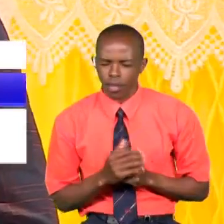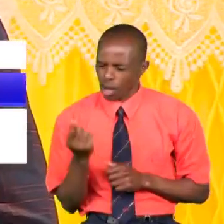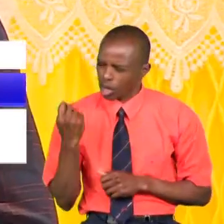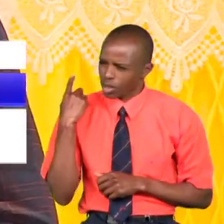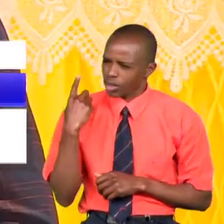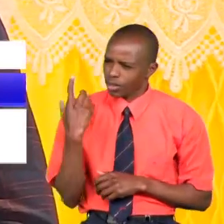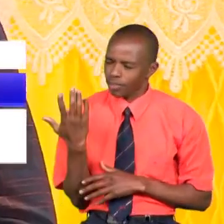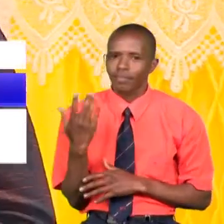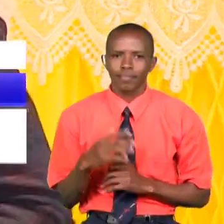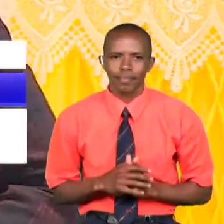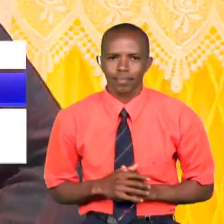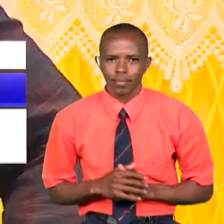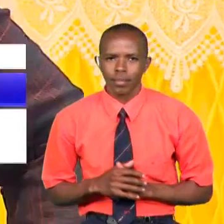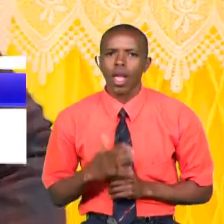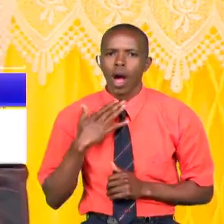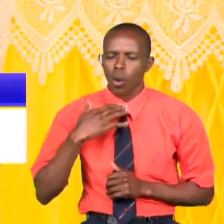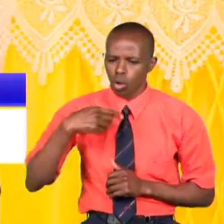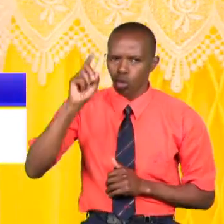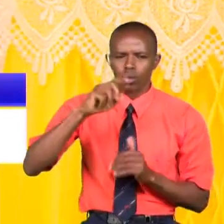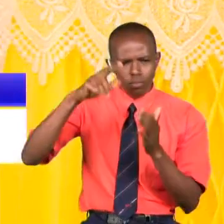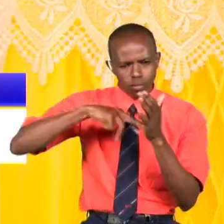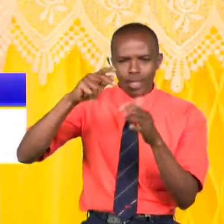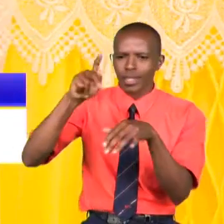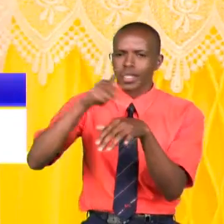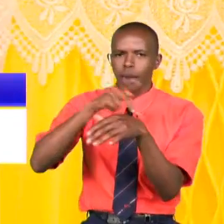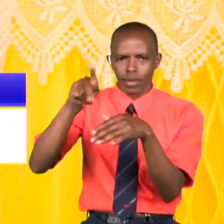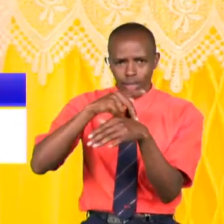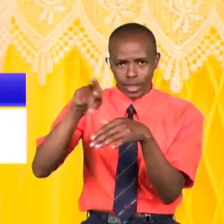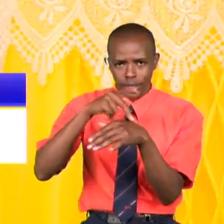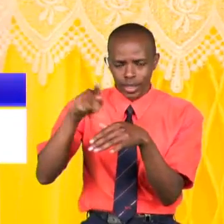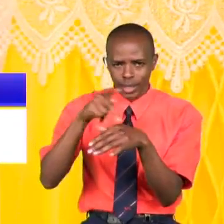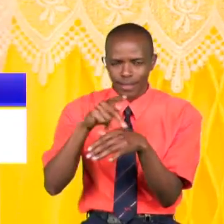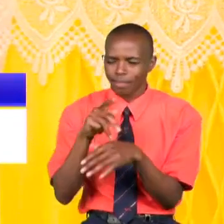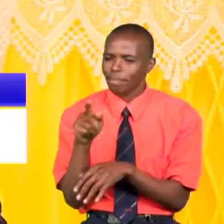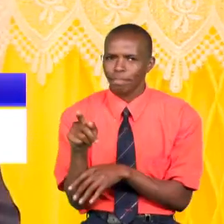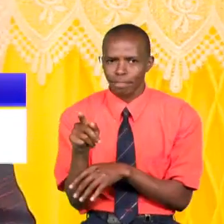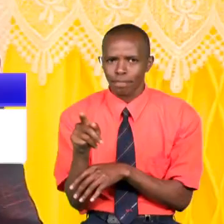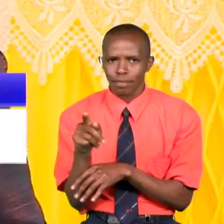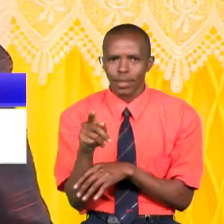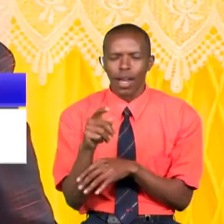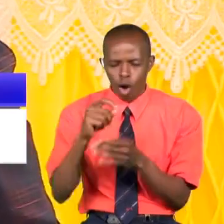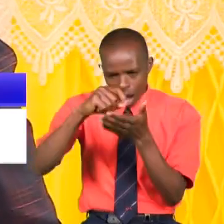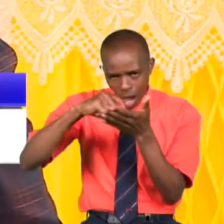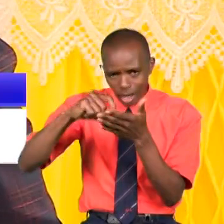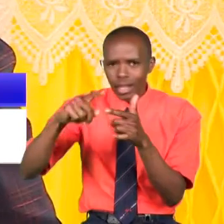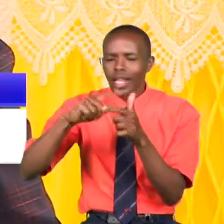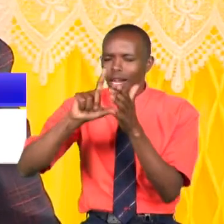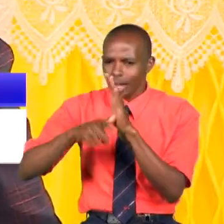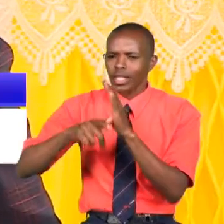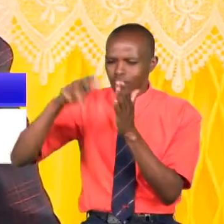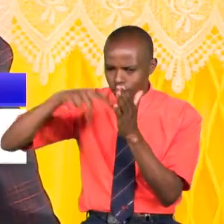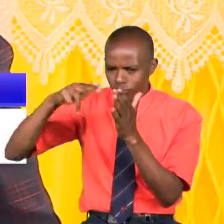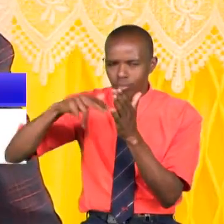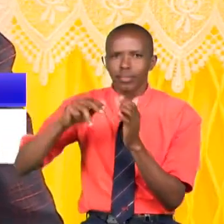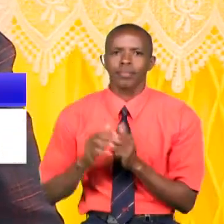Mnanielewa? Nataka uende usome Saburi. Psalms. Hebu andika, alafu ndio uende usome, usifanye